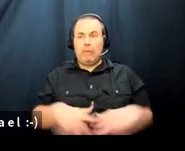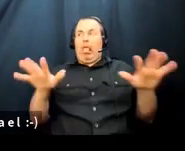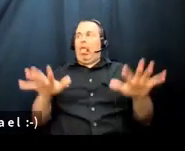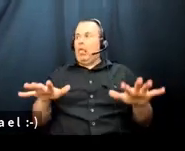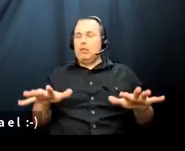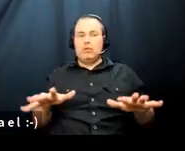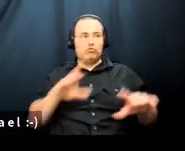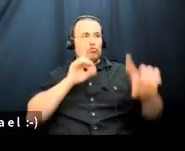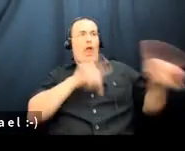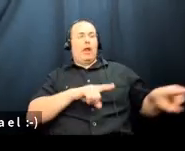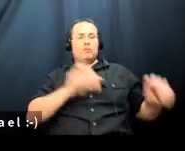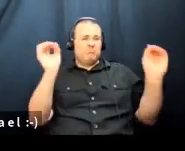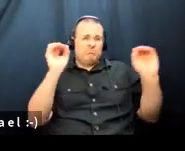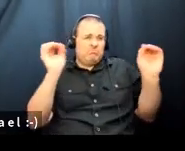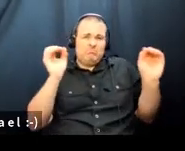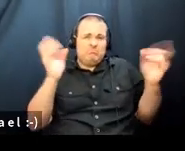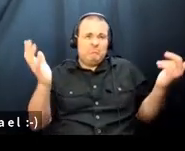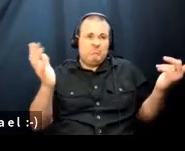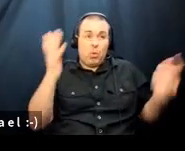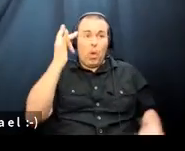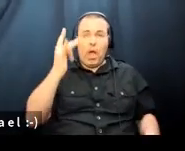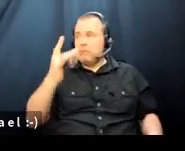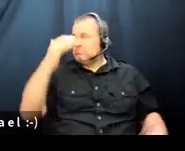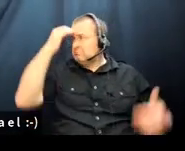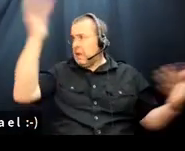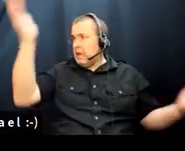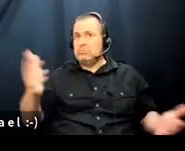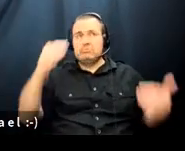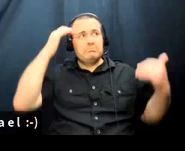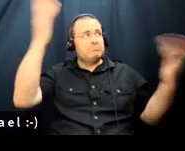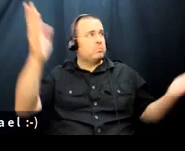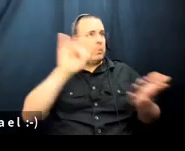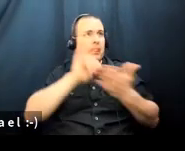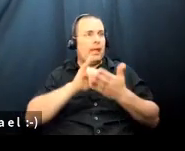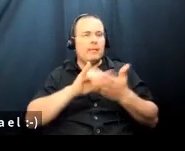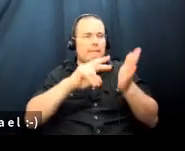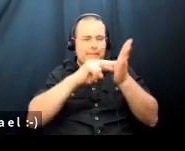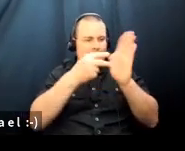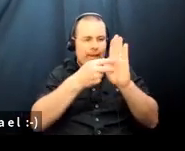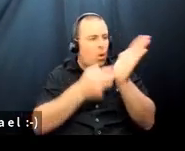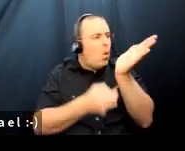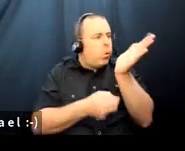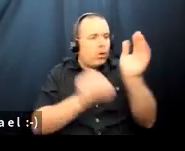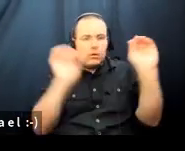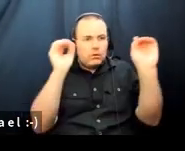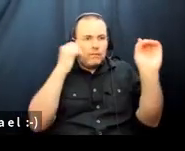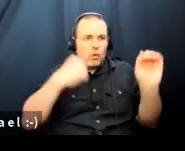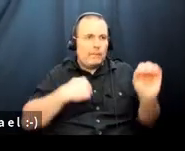it at all because I don't know what it is. It has no meaning for me.